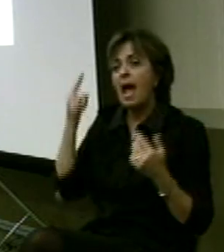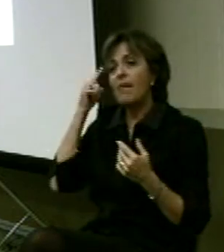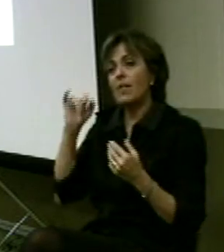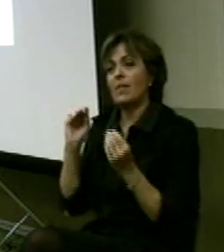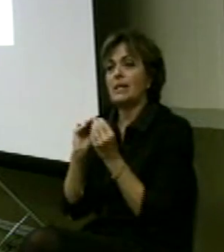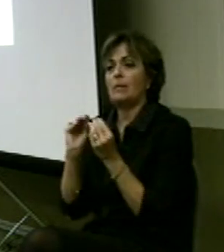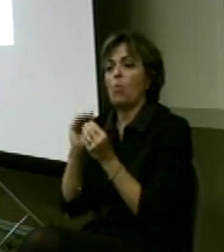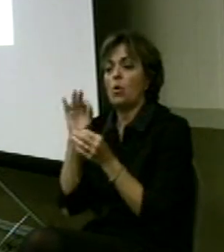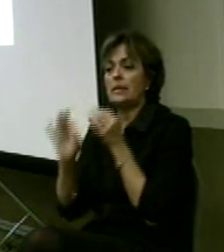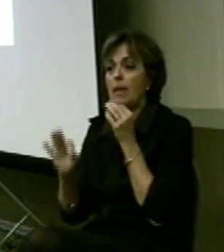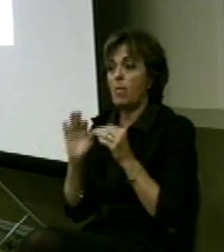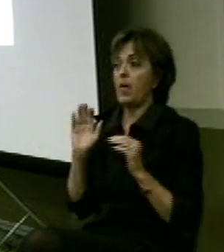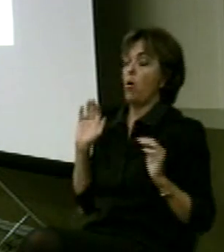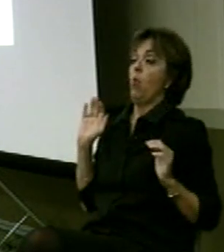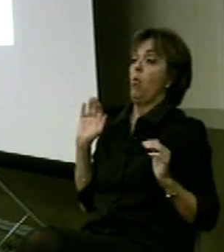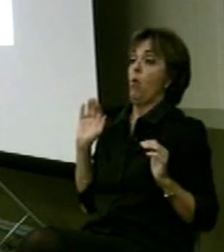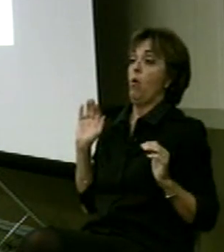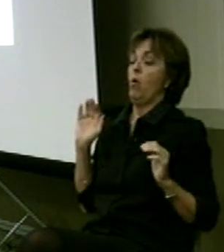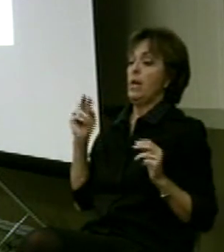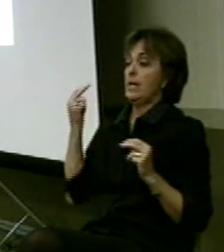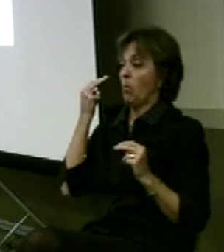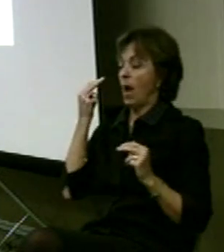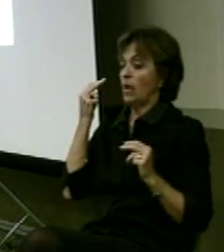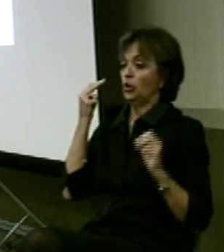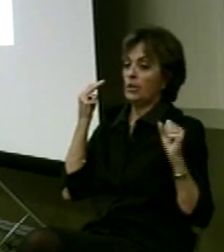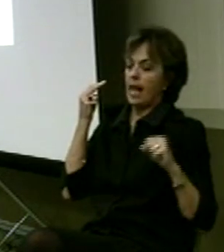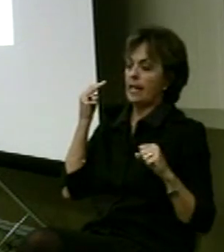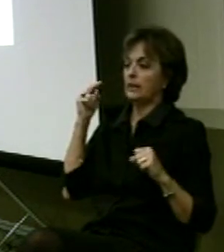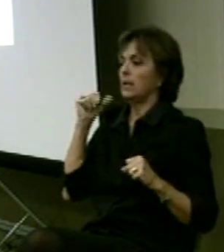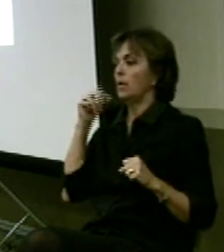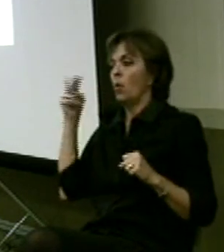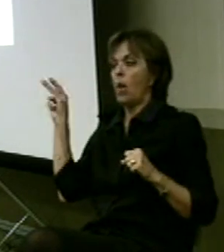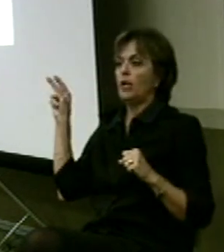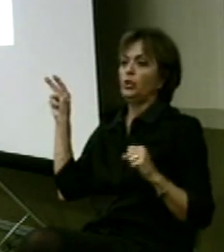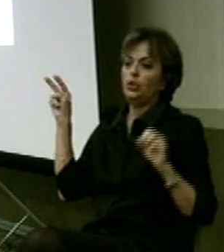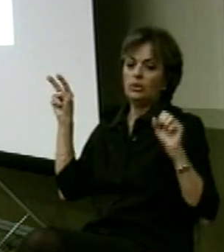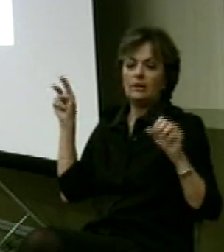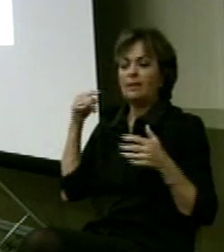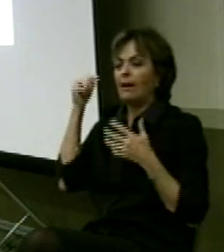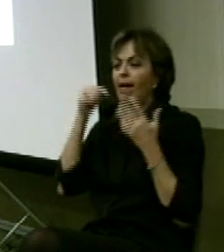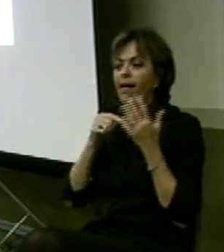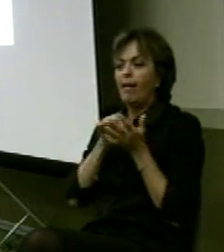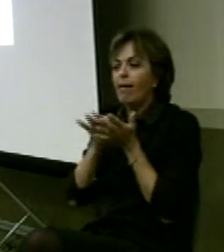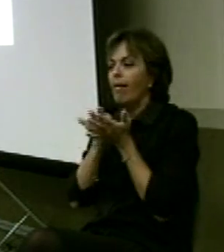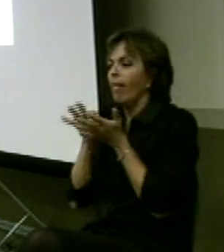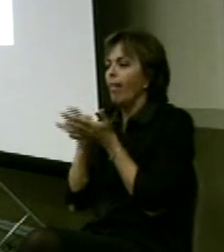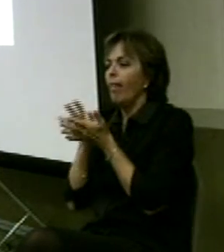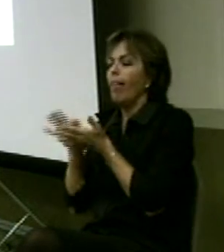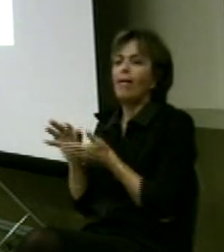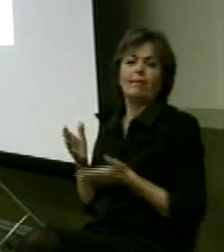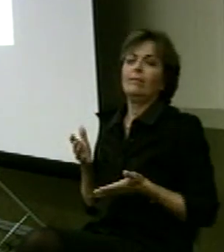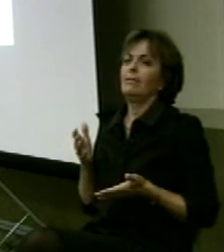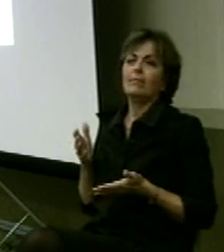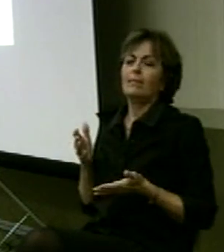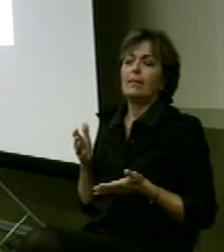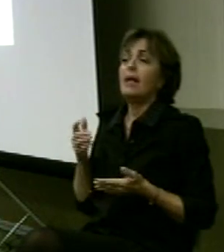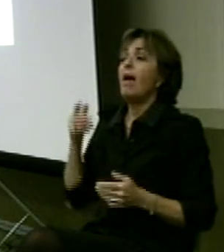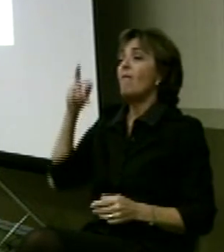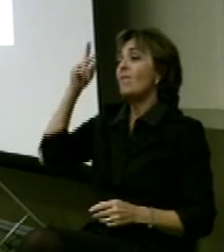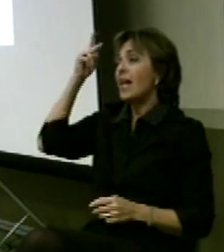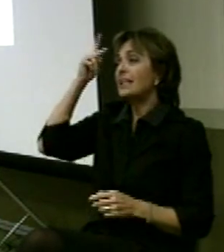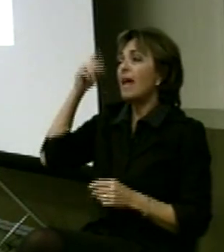on paper. More simple. Yes. That, oh my God, did he watch? He didn't watch. He should watch. He shouldn't watch. We all zone out. It's not our. I